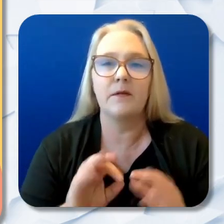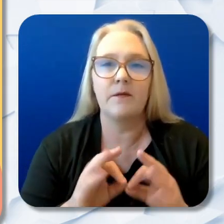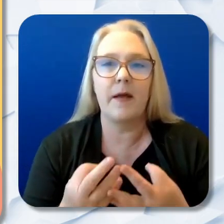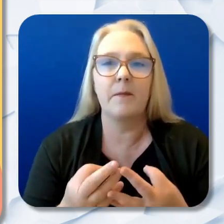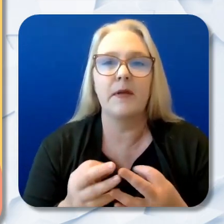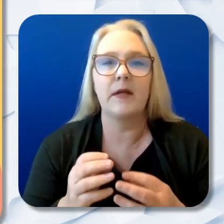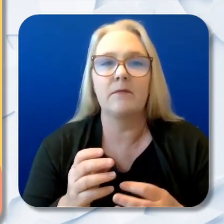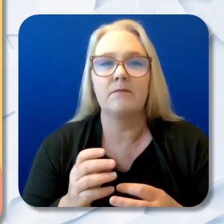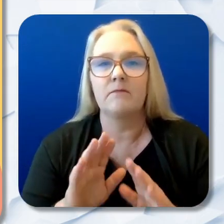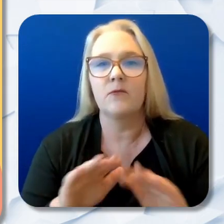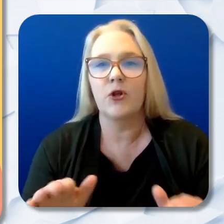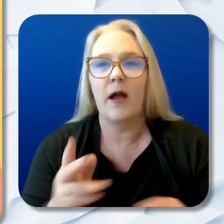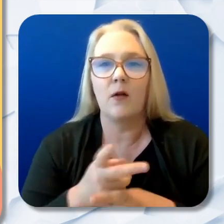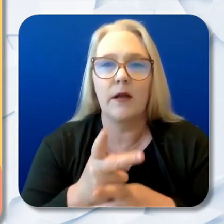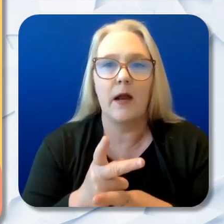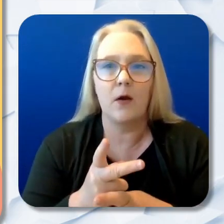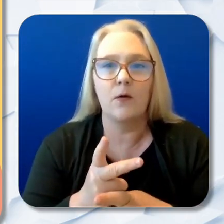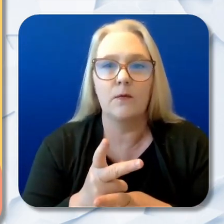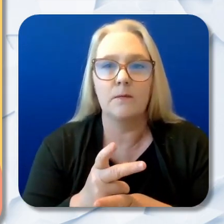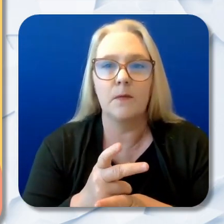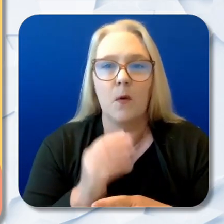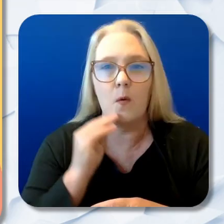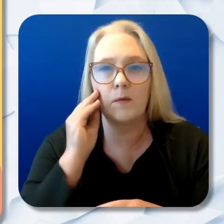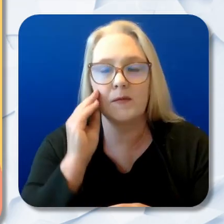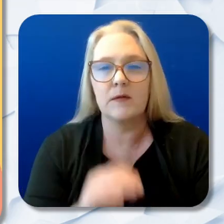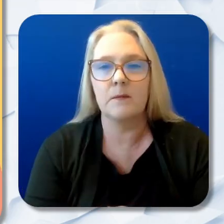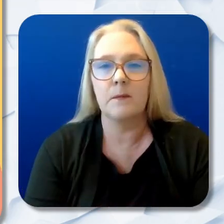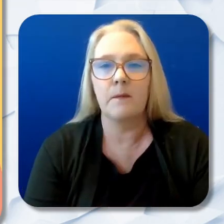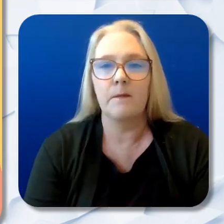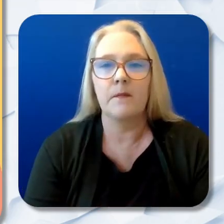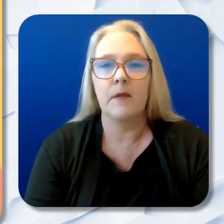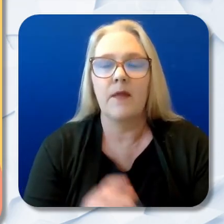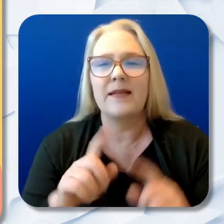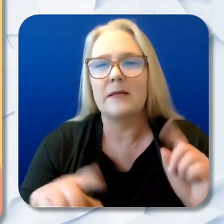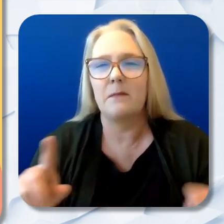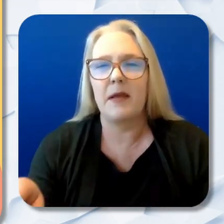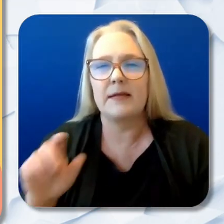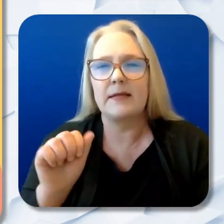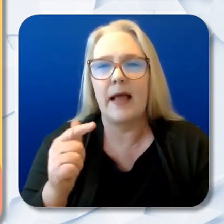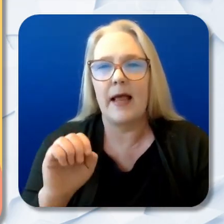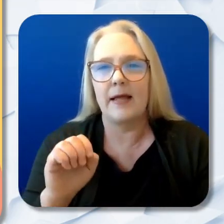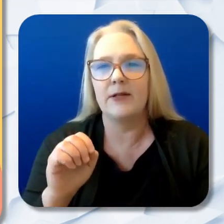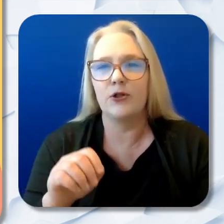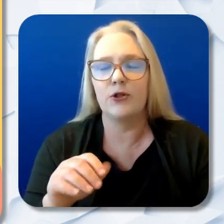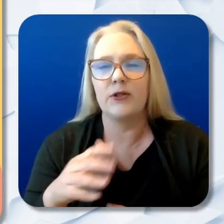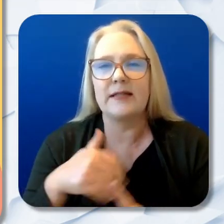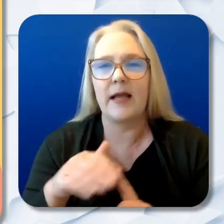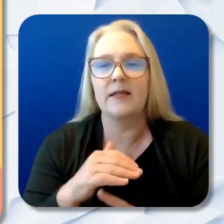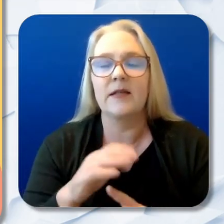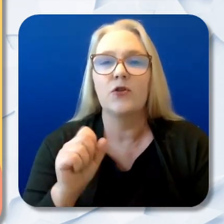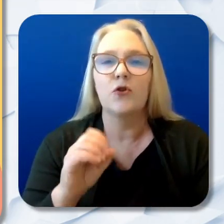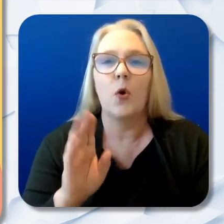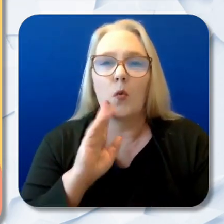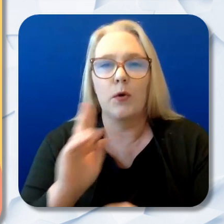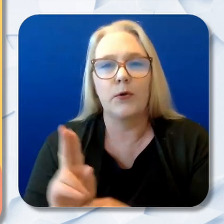a fetch-in and you have family childcare homes, which are typically mixed age settings, you are also going to use the class second